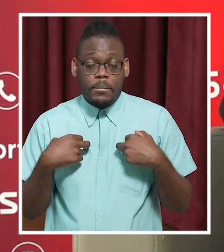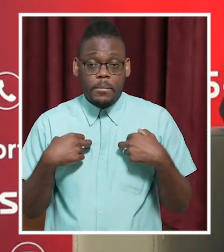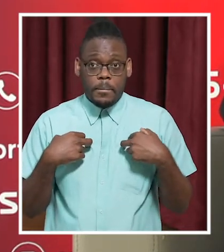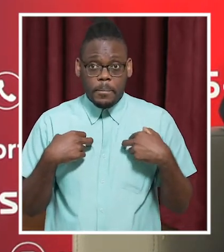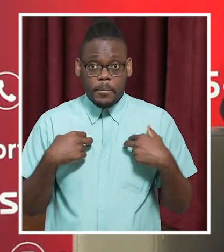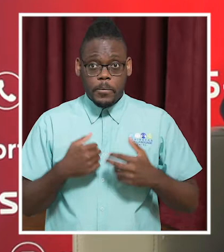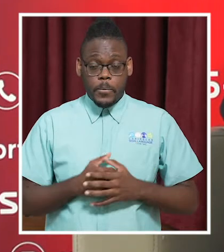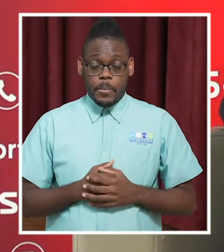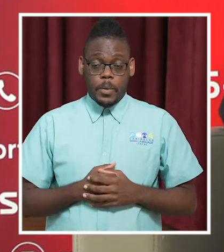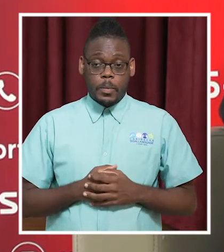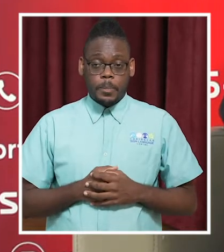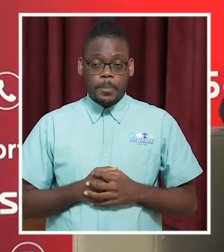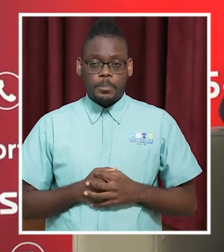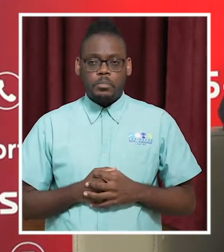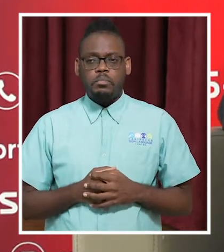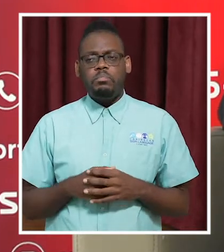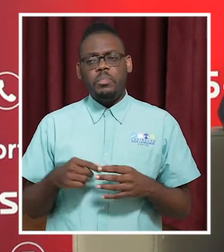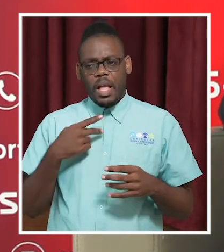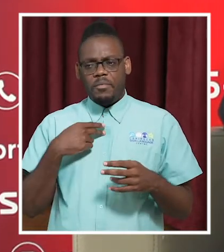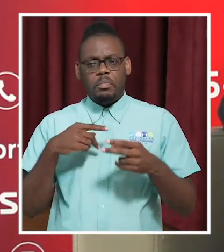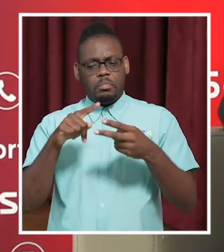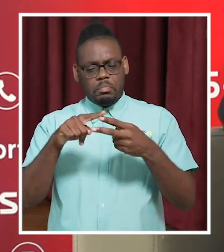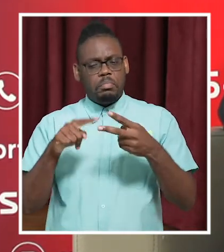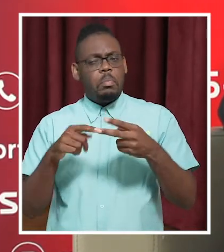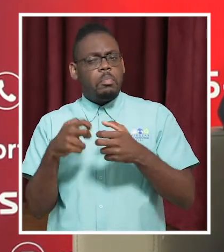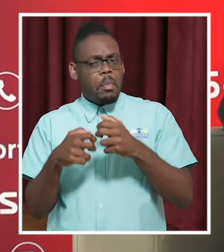again, it's been found to be greater in those kinds of